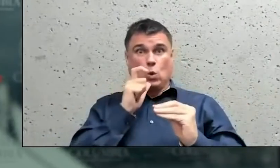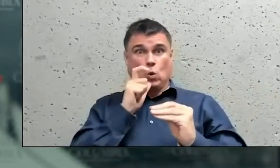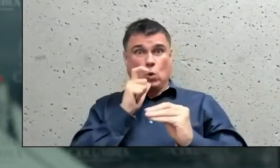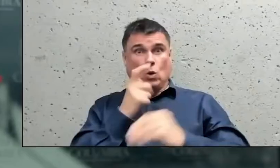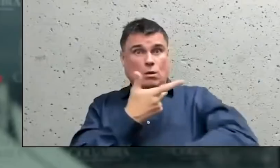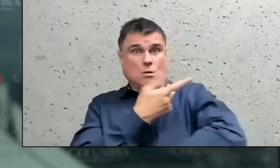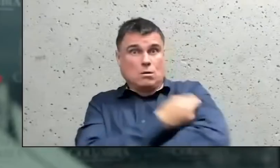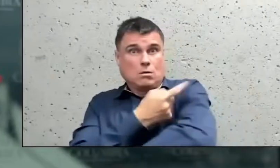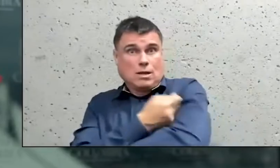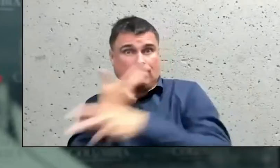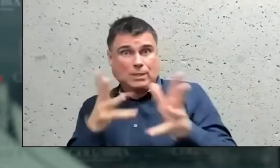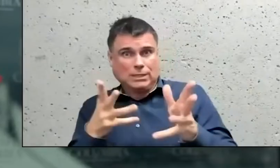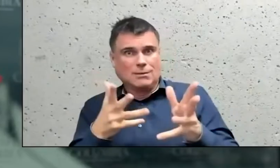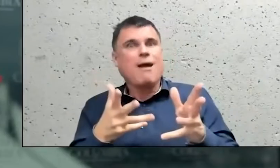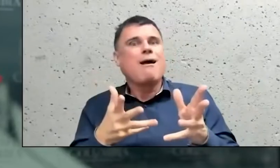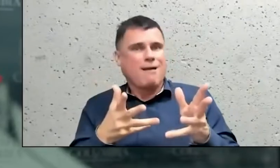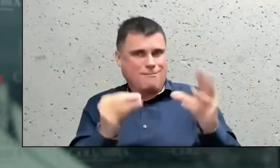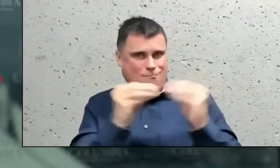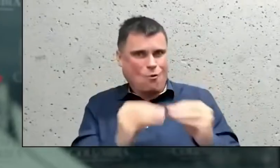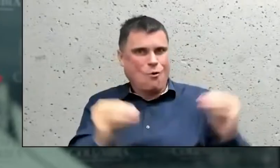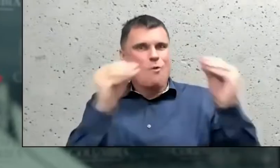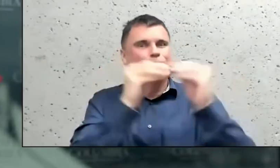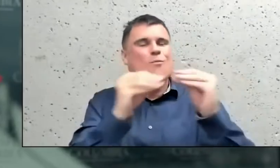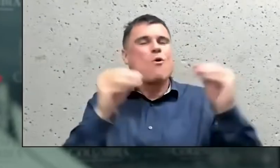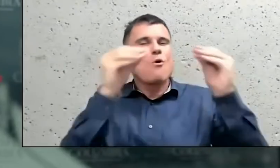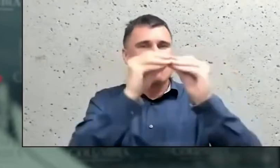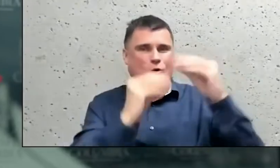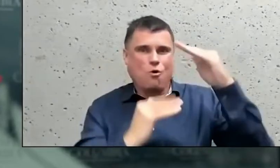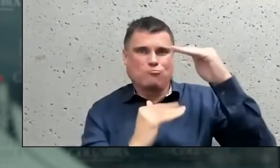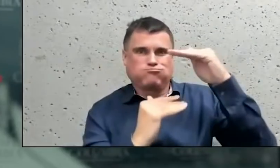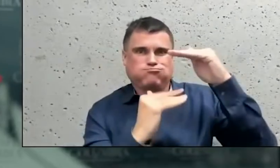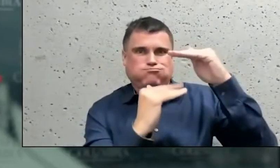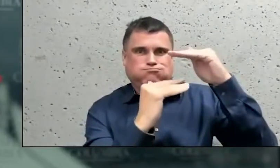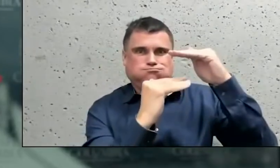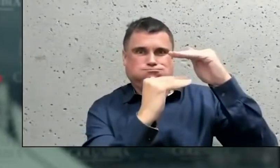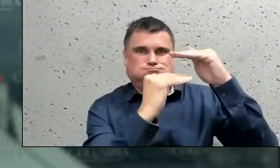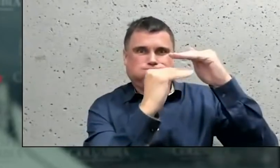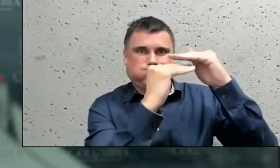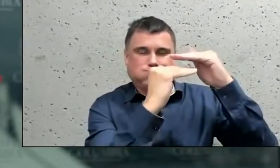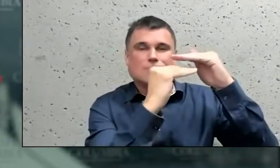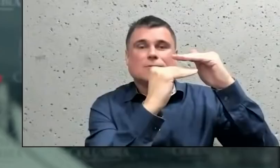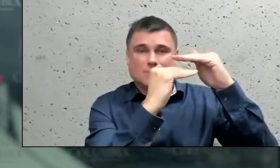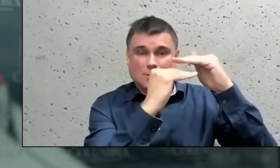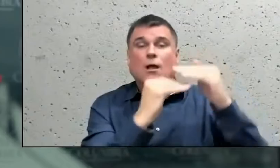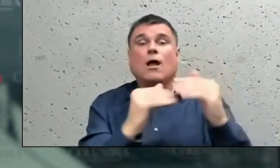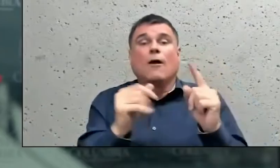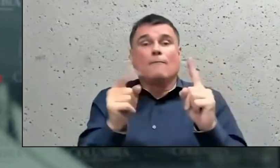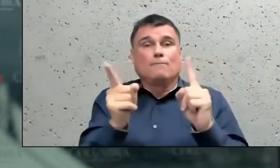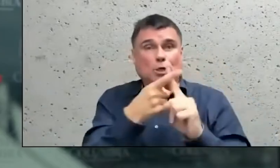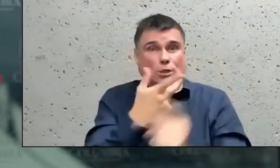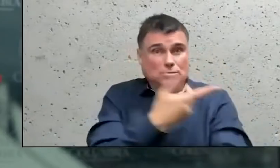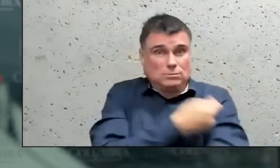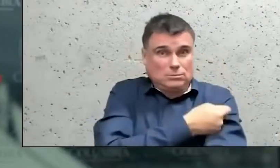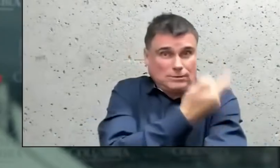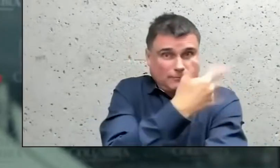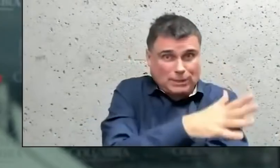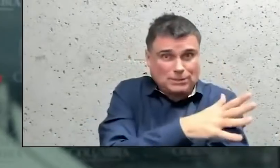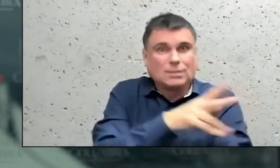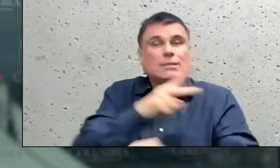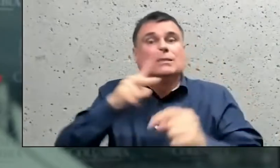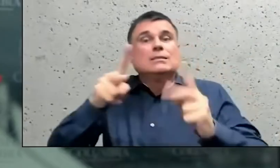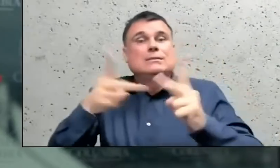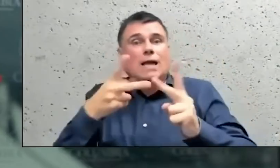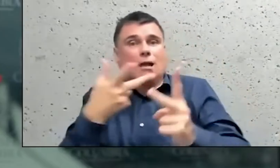fully vaccinated and partially vaccinated is falling, and not vaccinated has fallen significantly, as you can